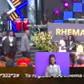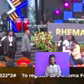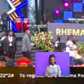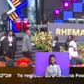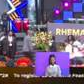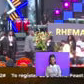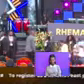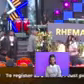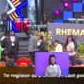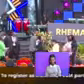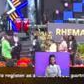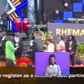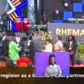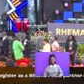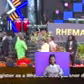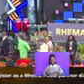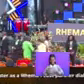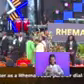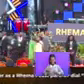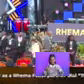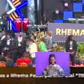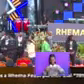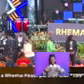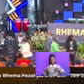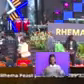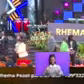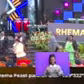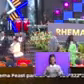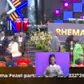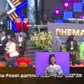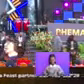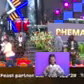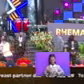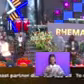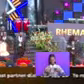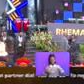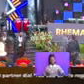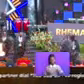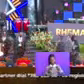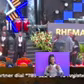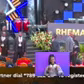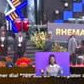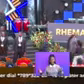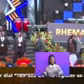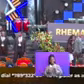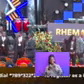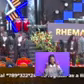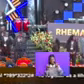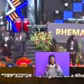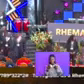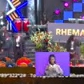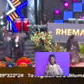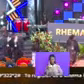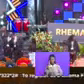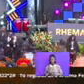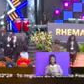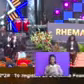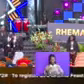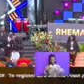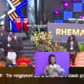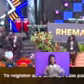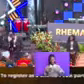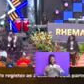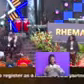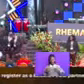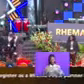Lord keep receiving your healing keep receiving your healing Miracle is happening wherever you are keep